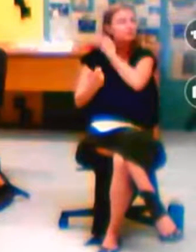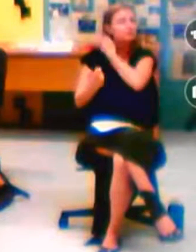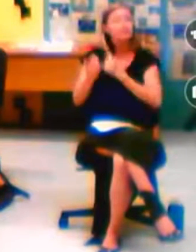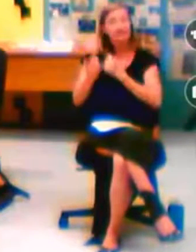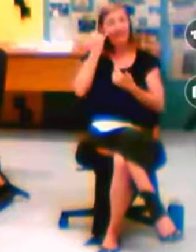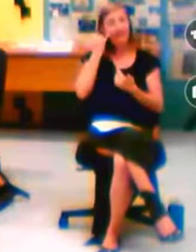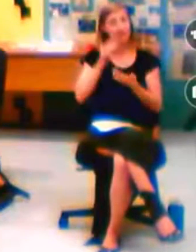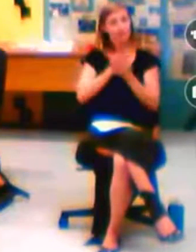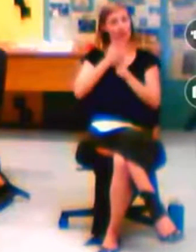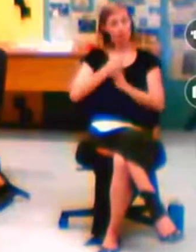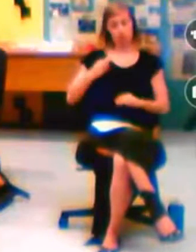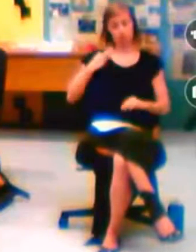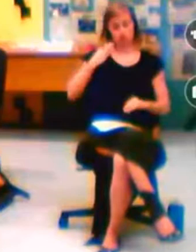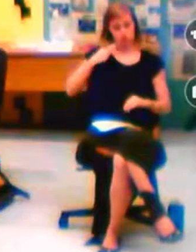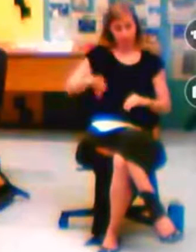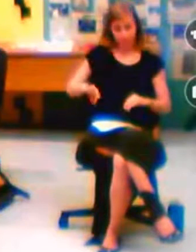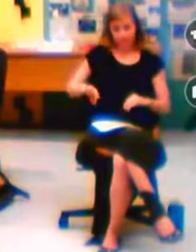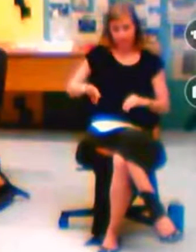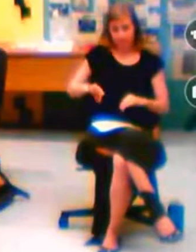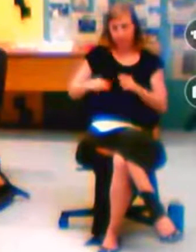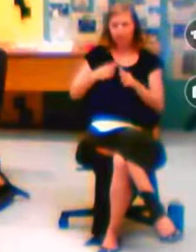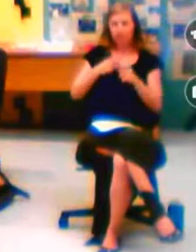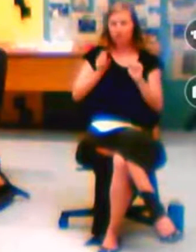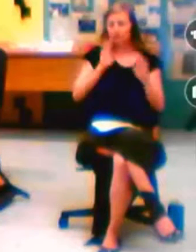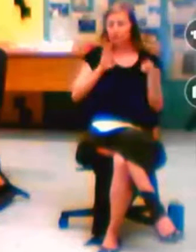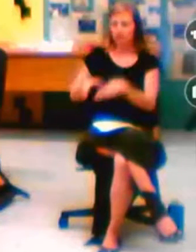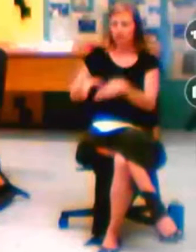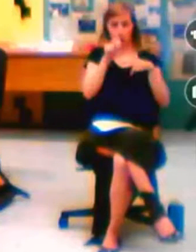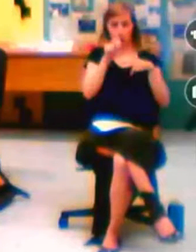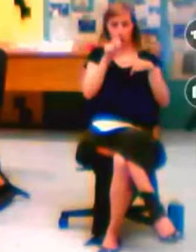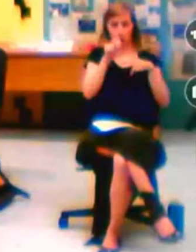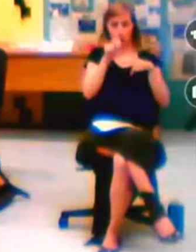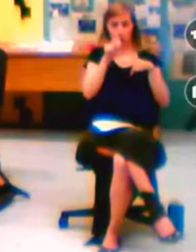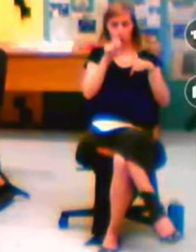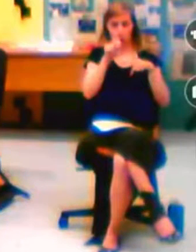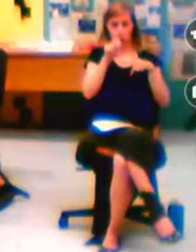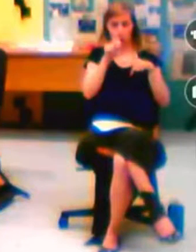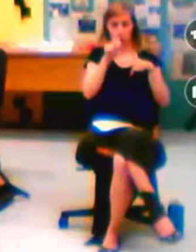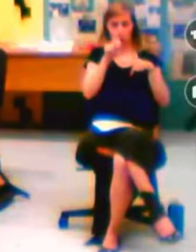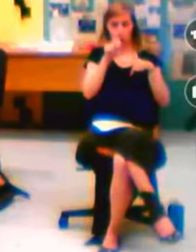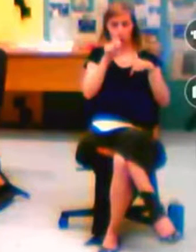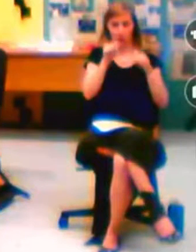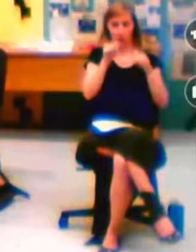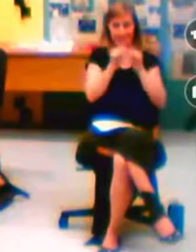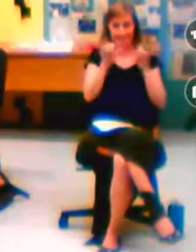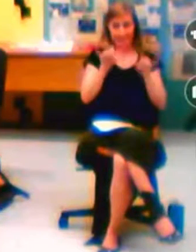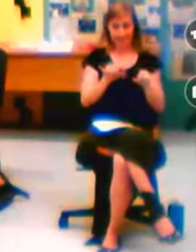let very expensive people die than it is to care for them. And only if you make a profit